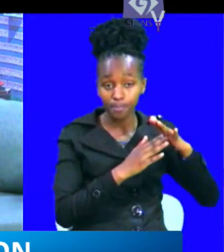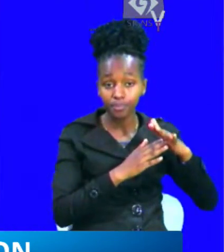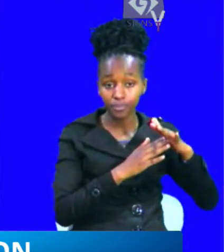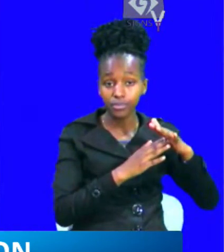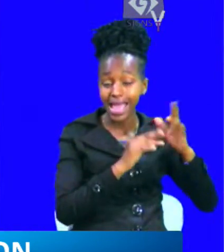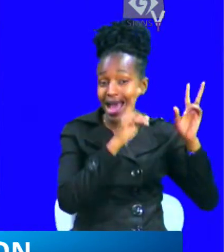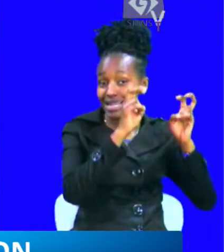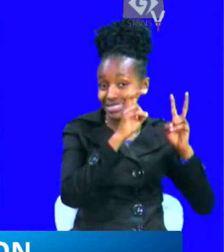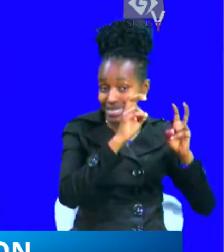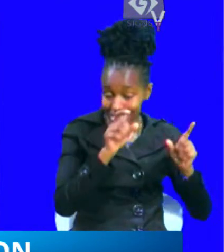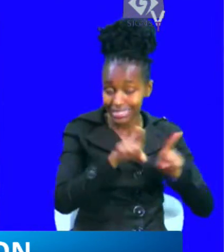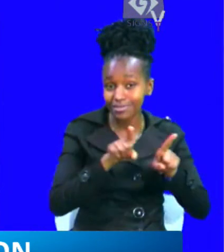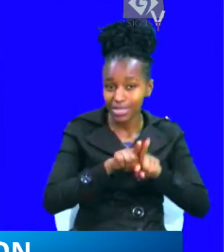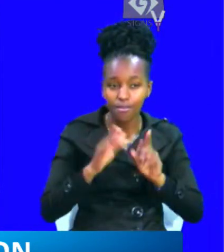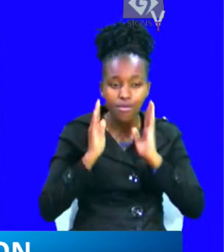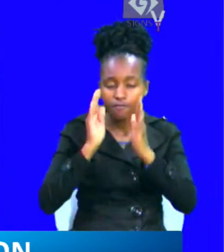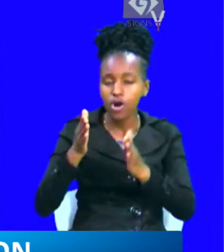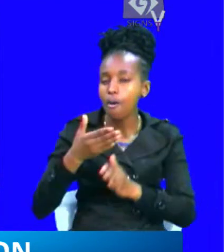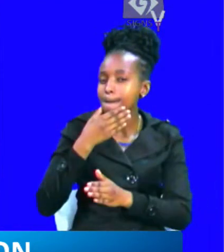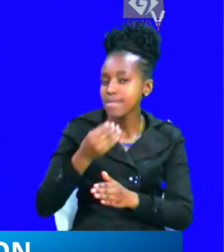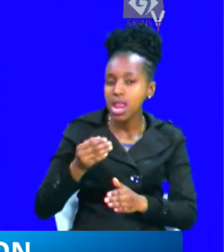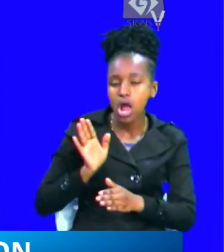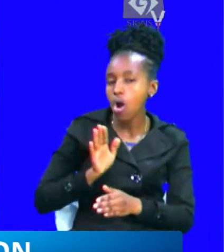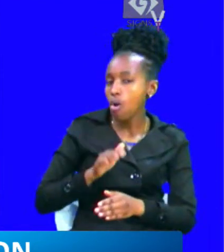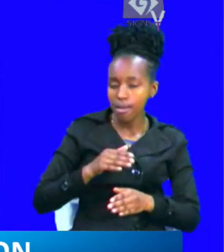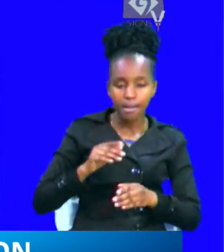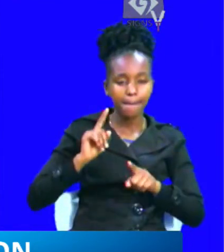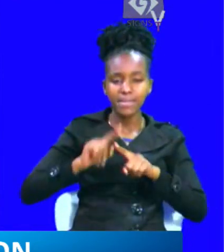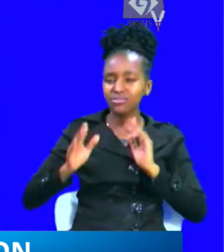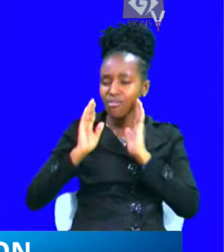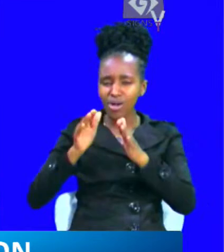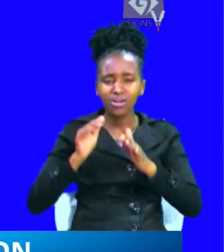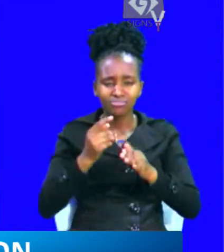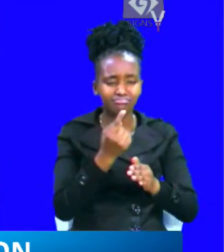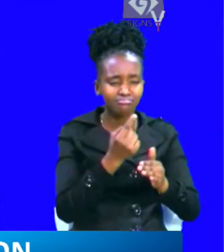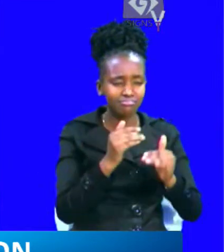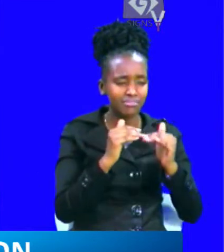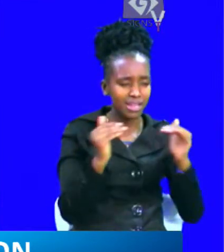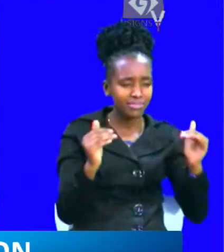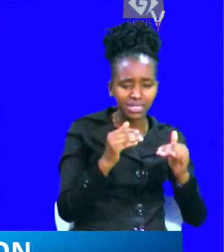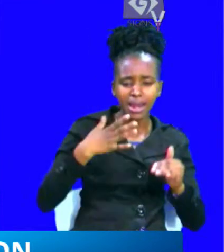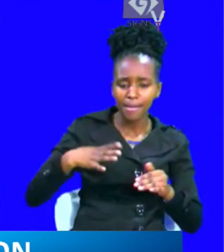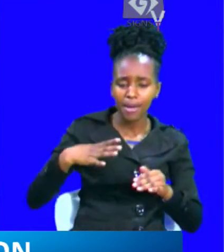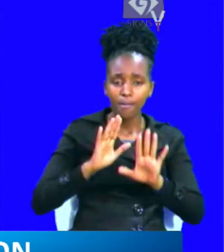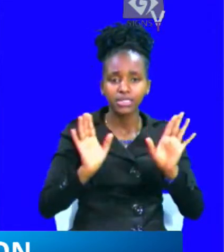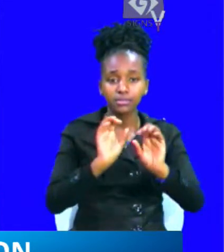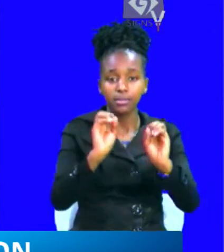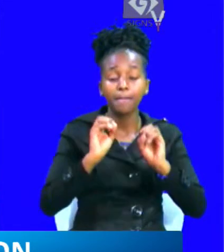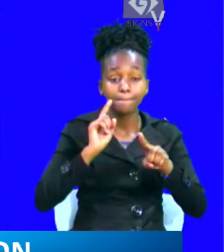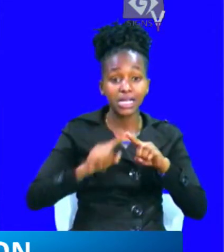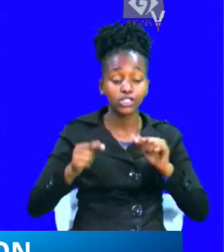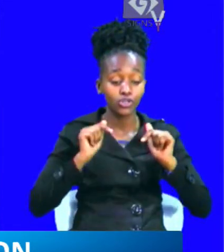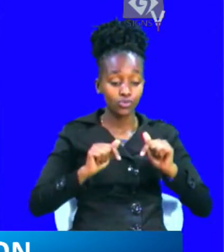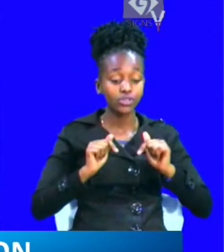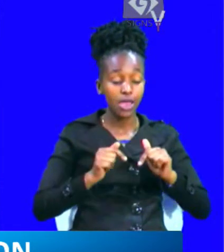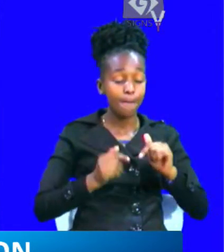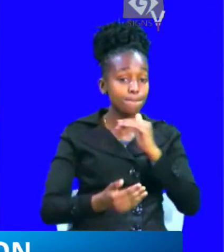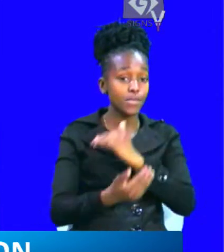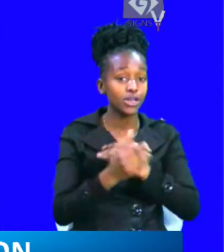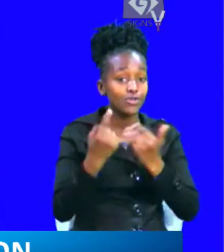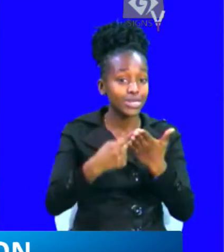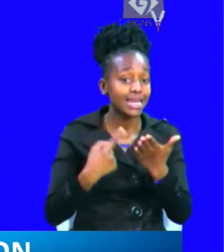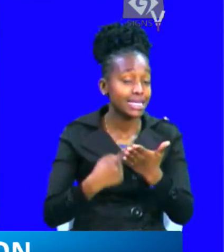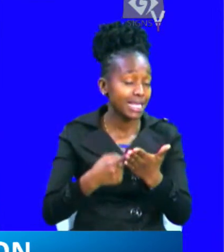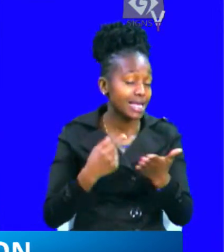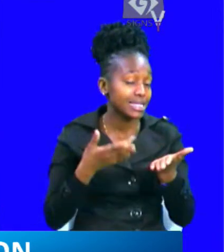are men, women. Of course, you are limited on who you are benefiting. But this morning you are talking Art Science TV. Yes. Where does the component